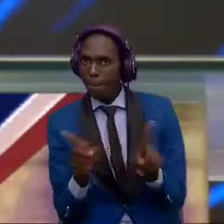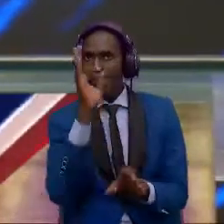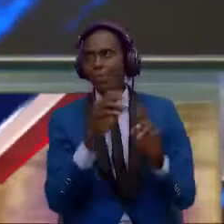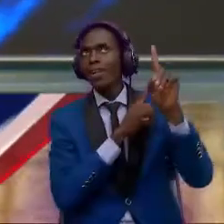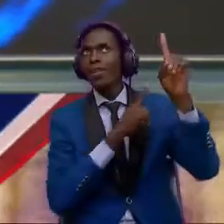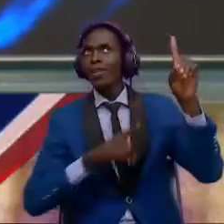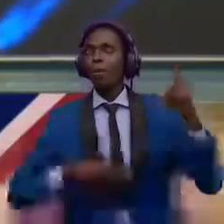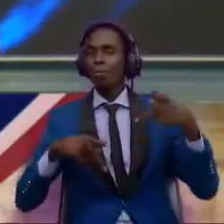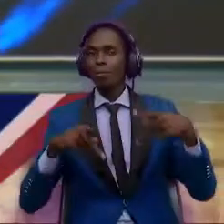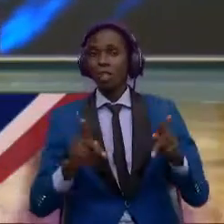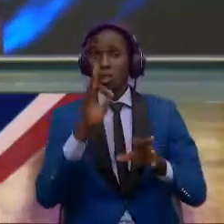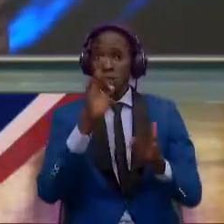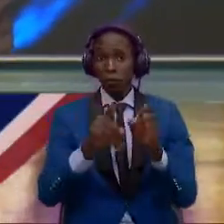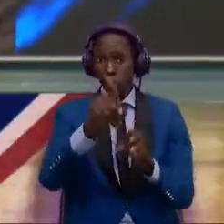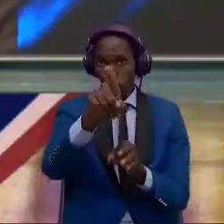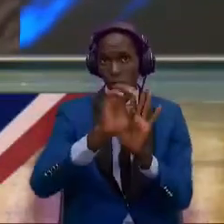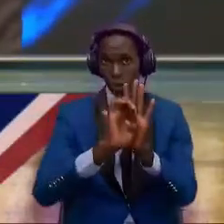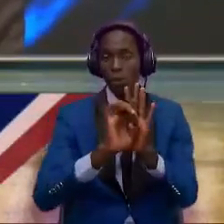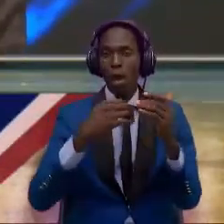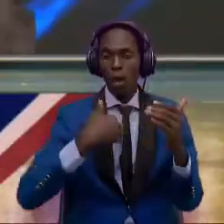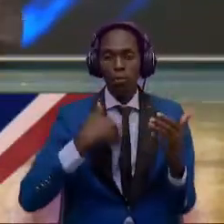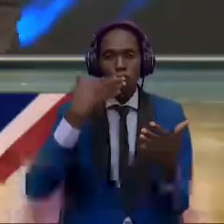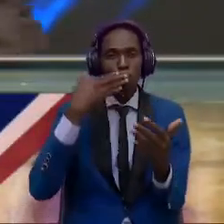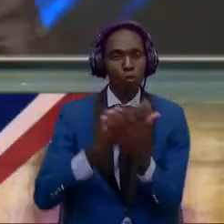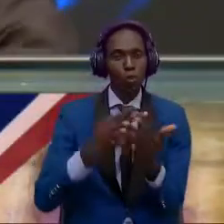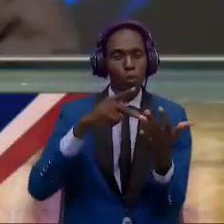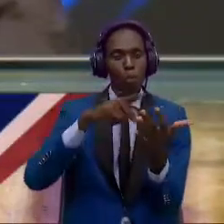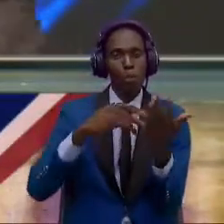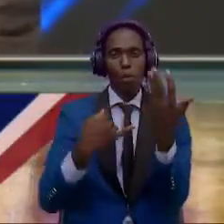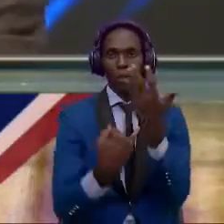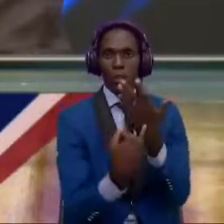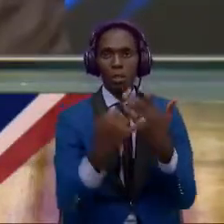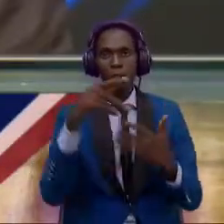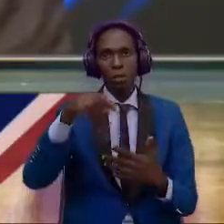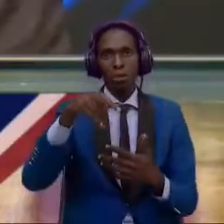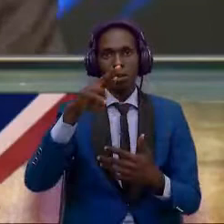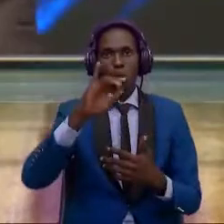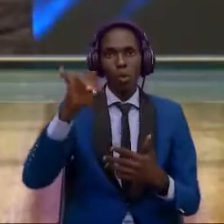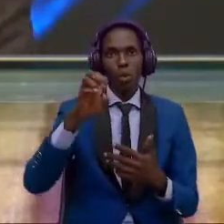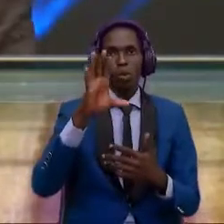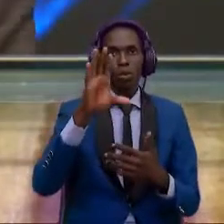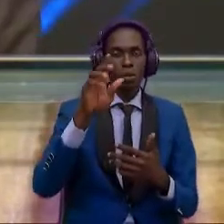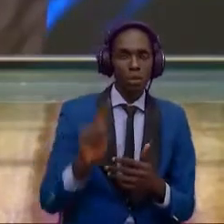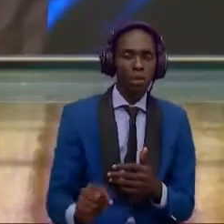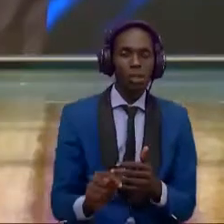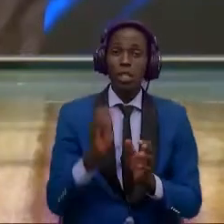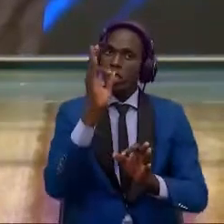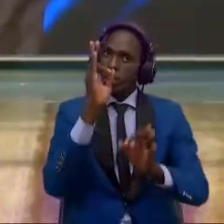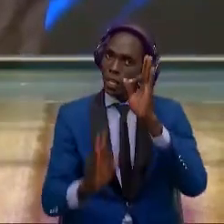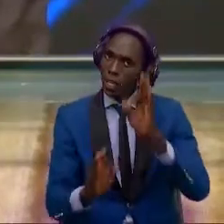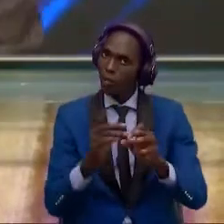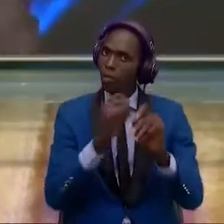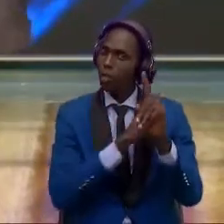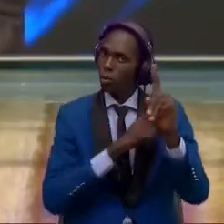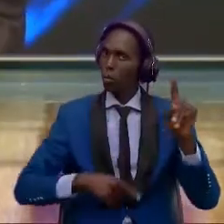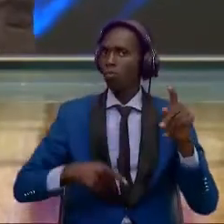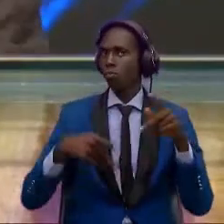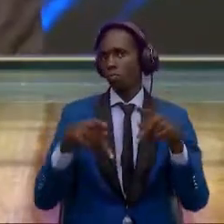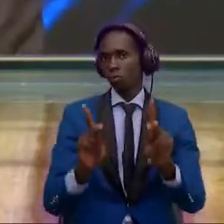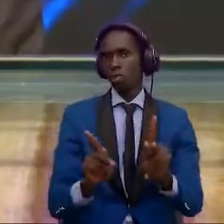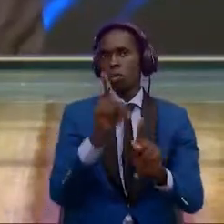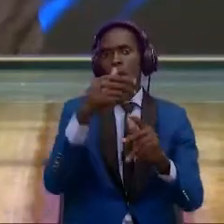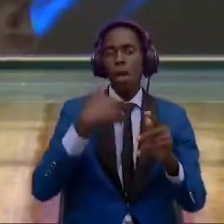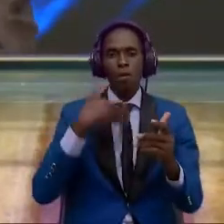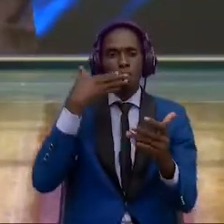project, if the Lord permit. And you have a good aspiration, if the Lord permit. You have a good